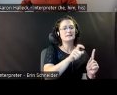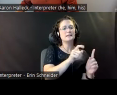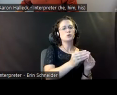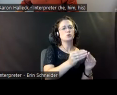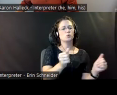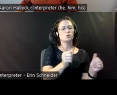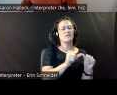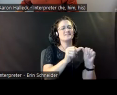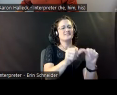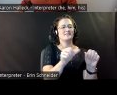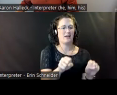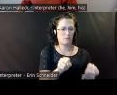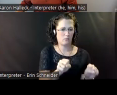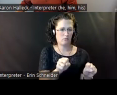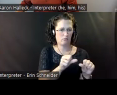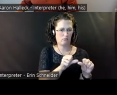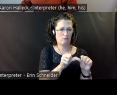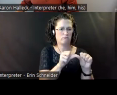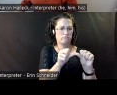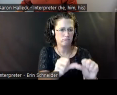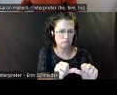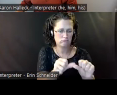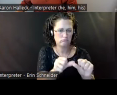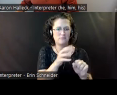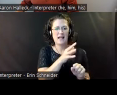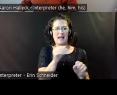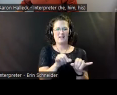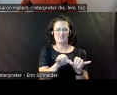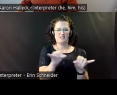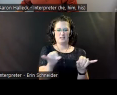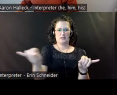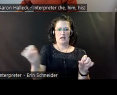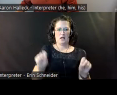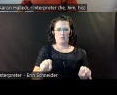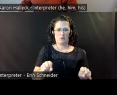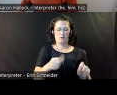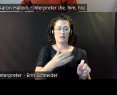sustainable, but also scalable, because he wanted